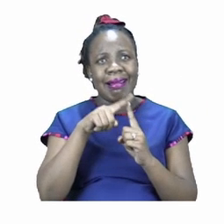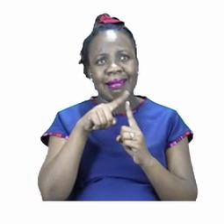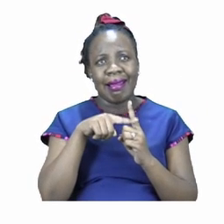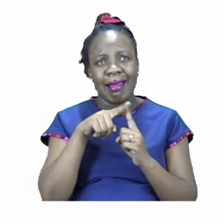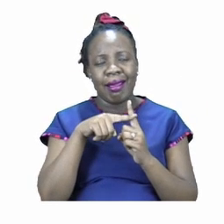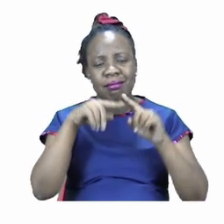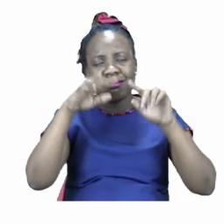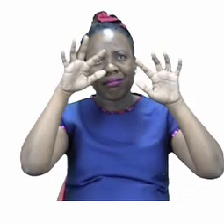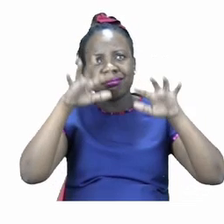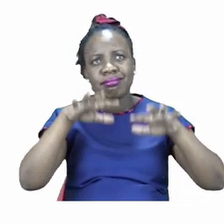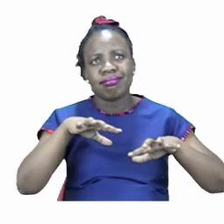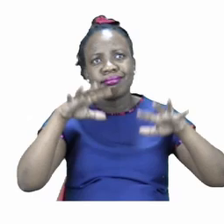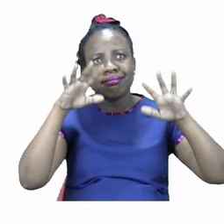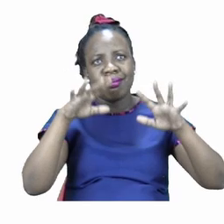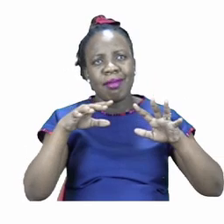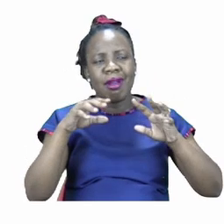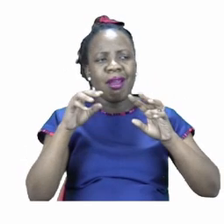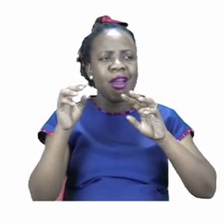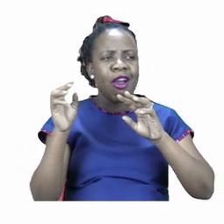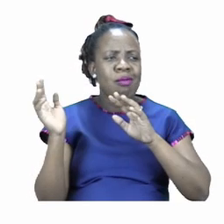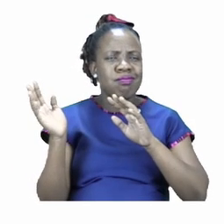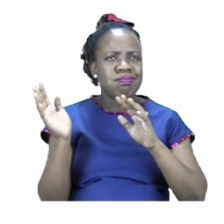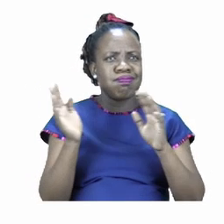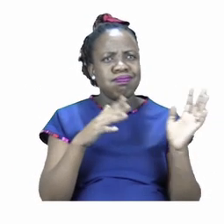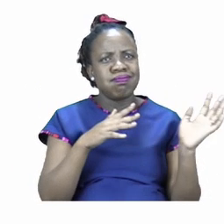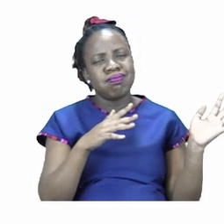rain, wind,